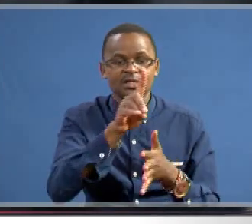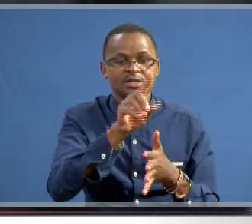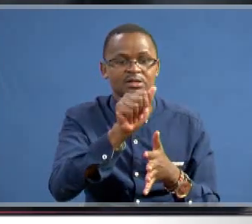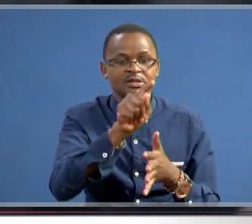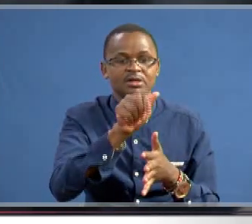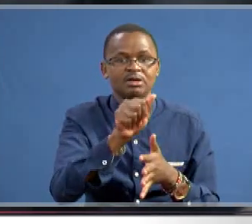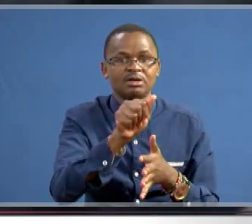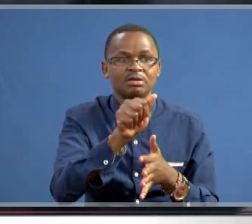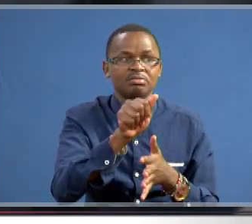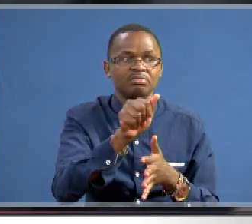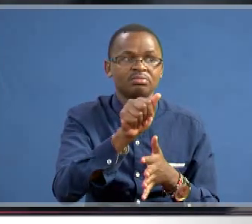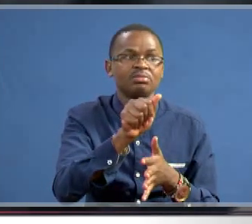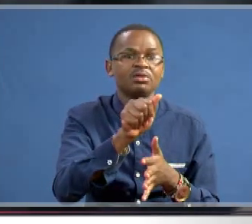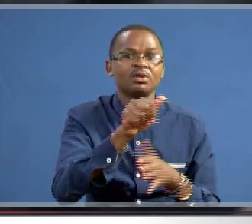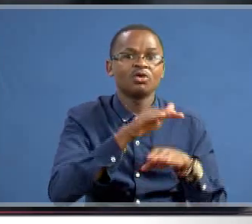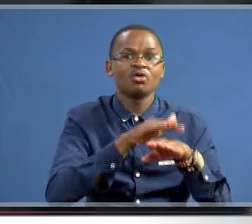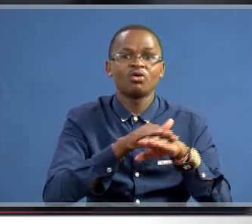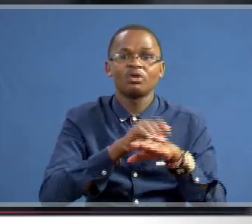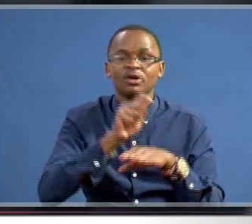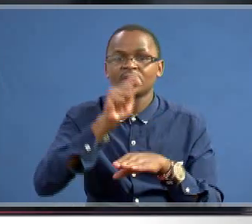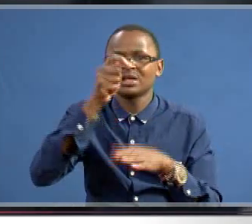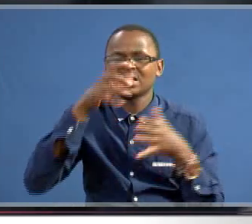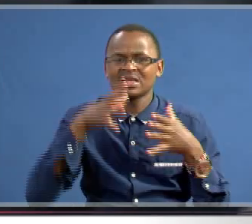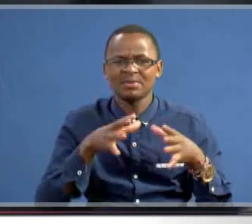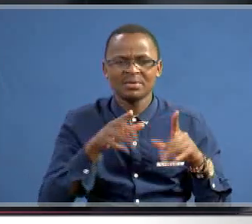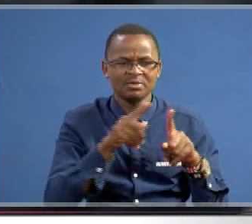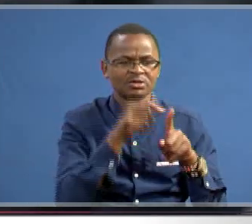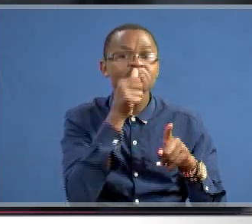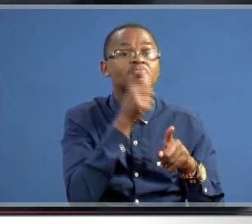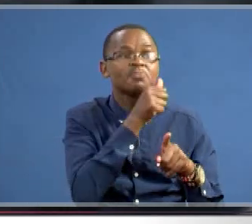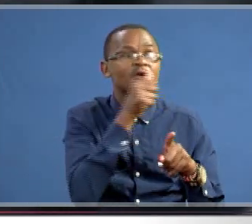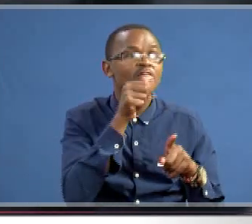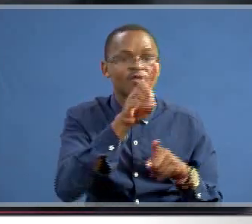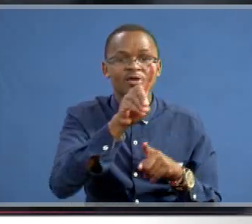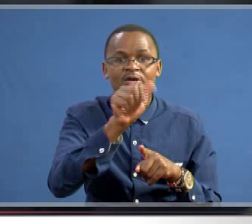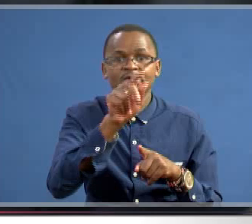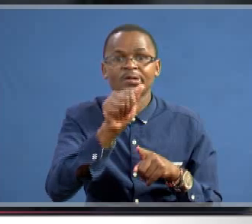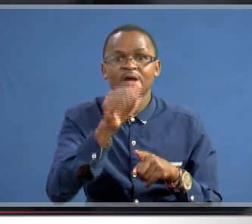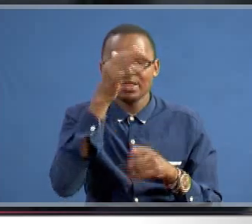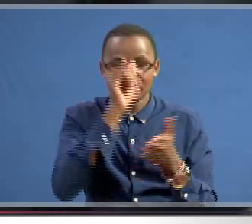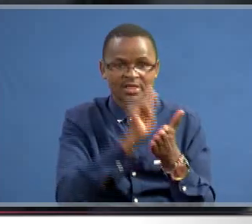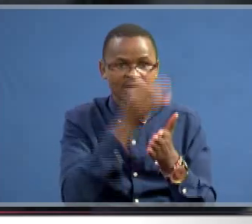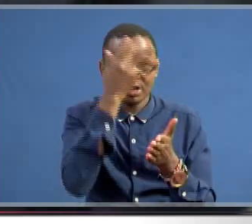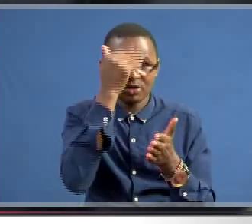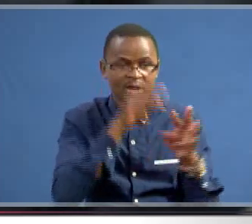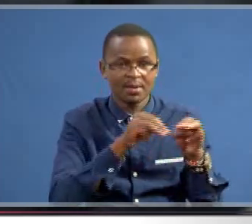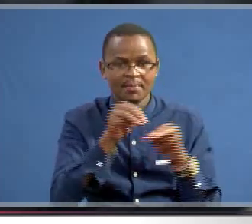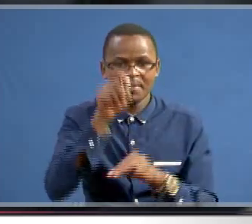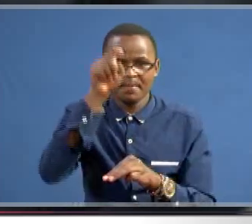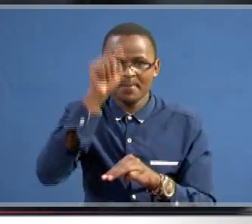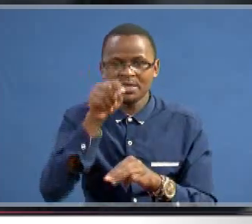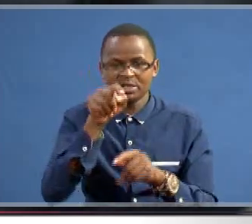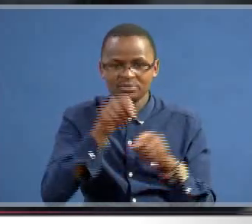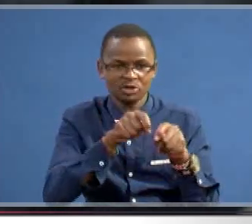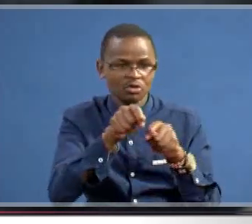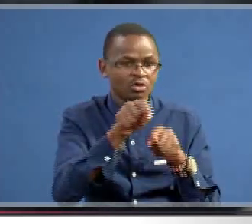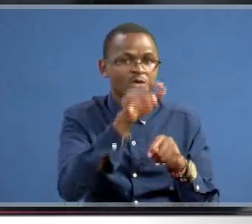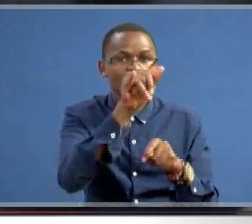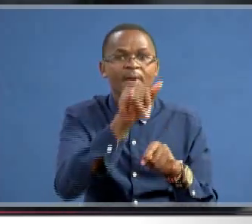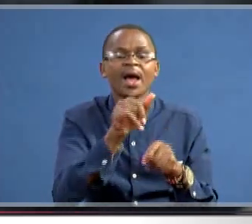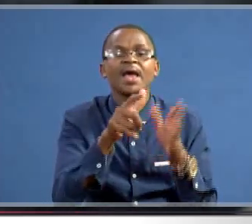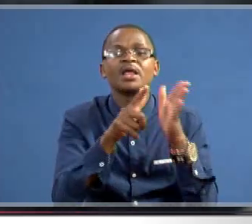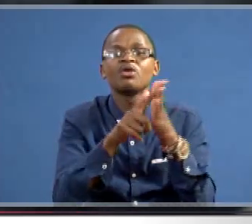on Kenyan citizen and its private data and that's why it's management must be governed by a law